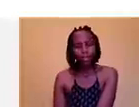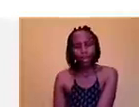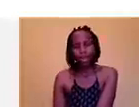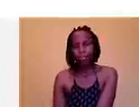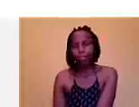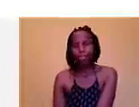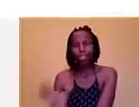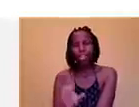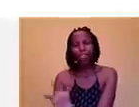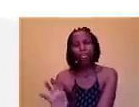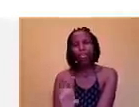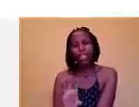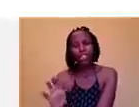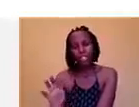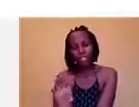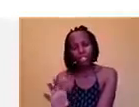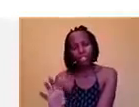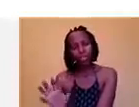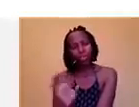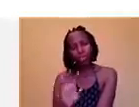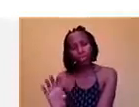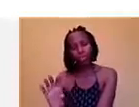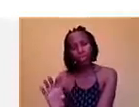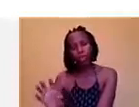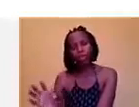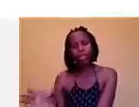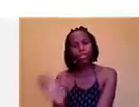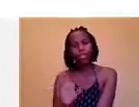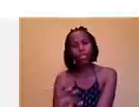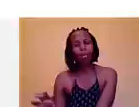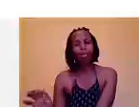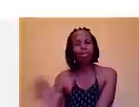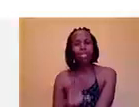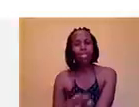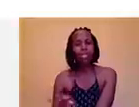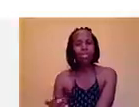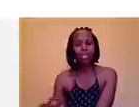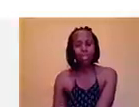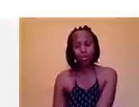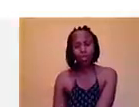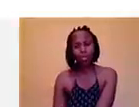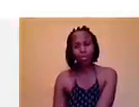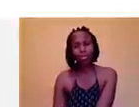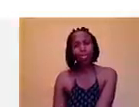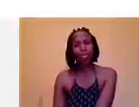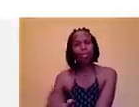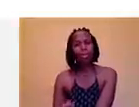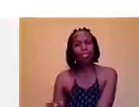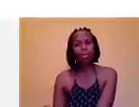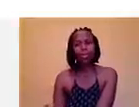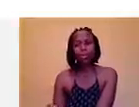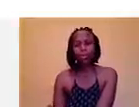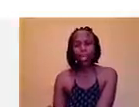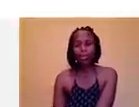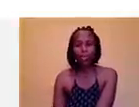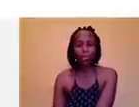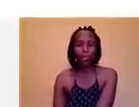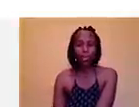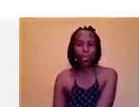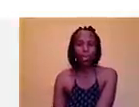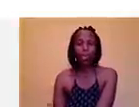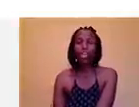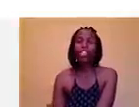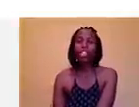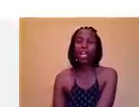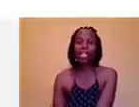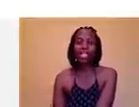to the FYE MOOC. So the information is there. So when you go to our website, you'll be able to see everything that we do. We also have what